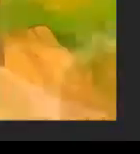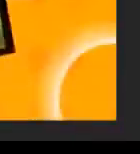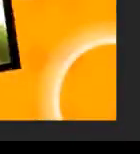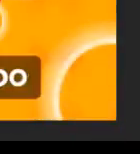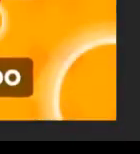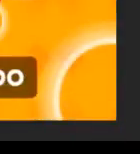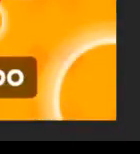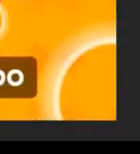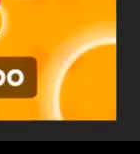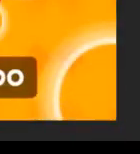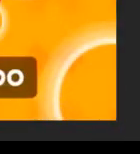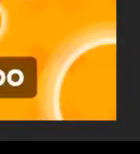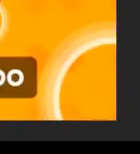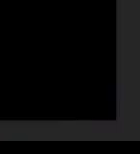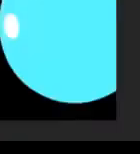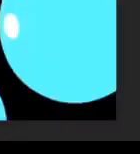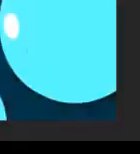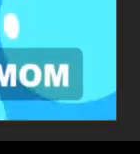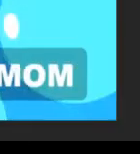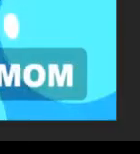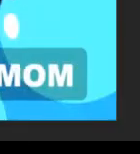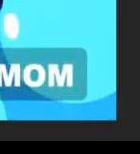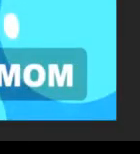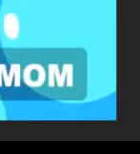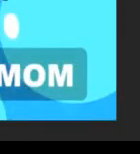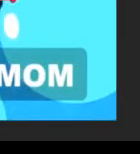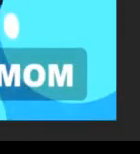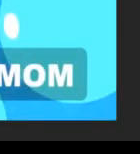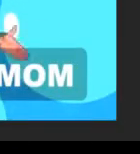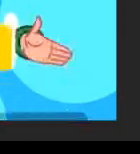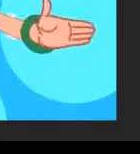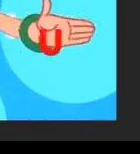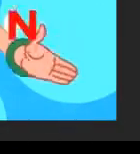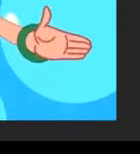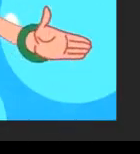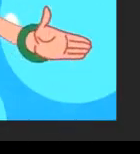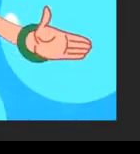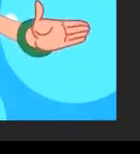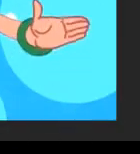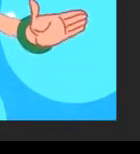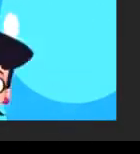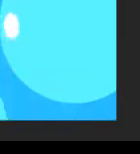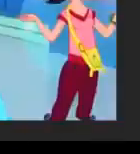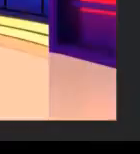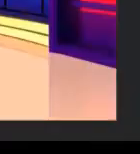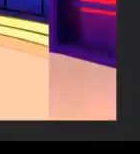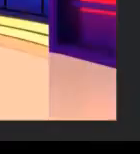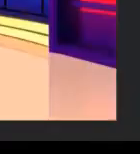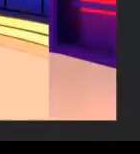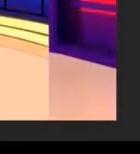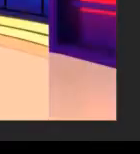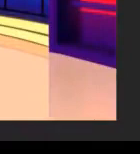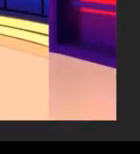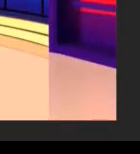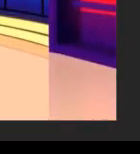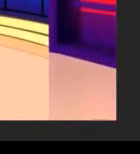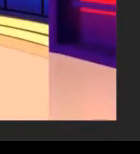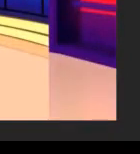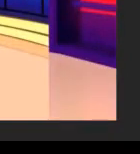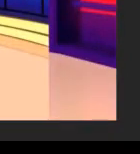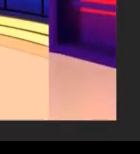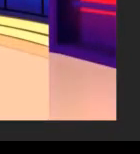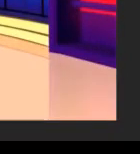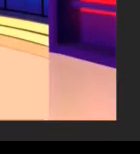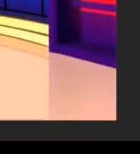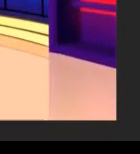China, kangaroo. Mom and dad are all nouns too. Have you heard the word buzzing